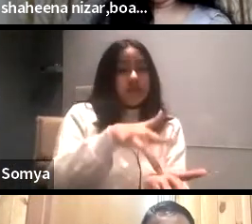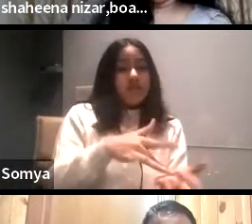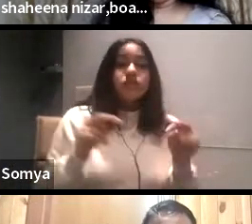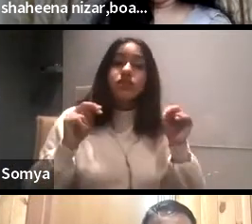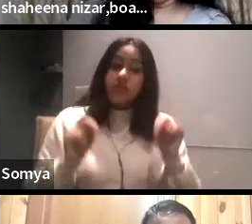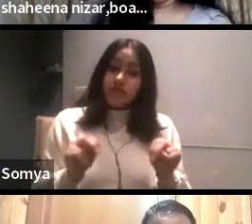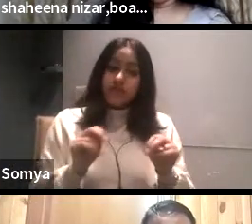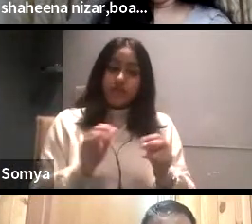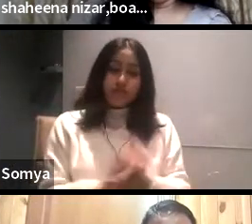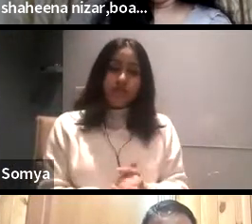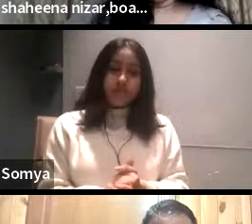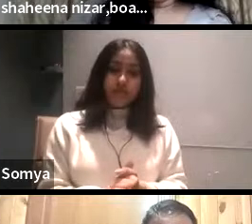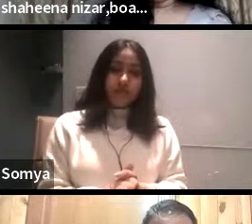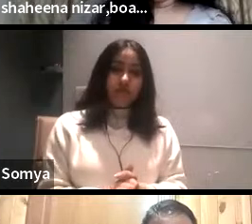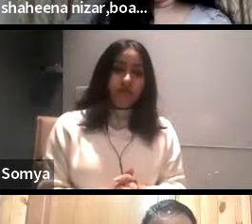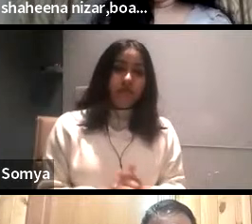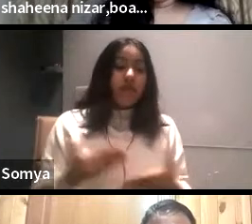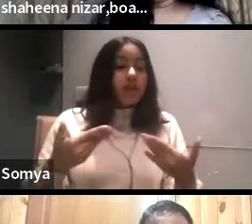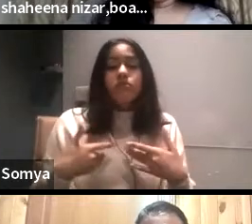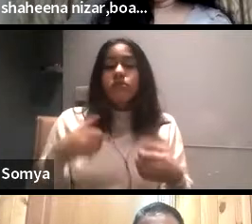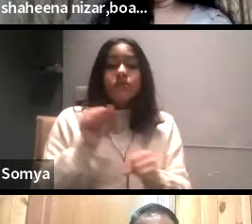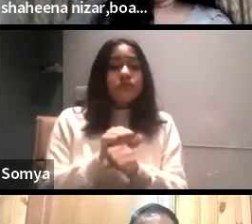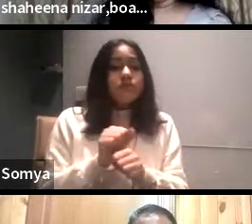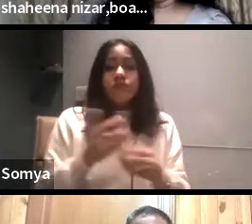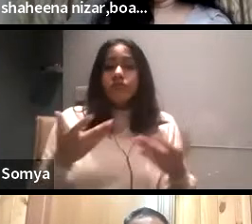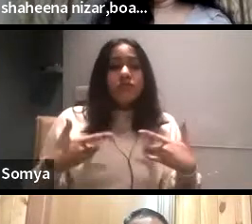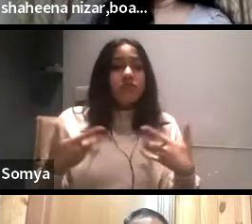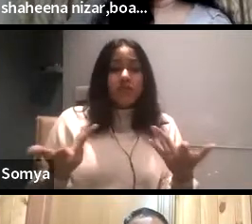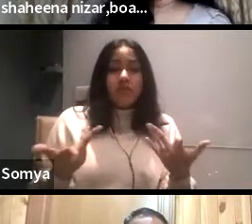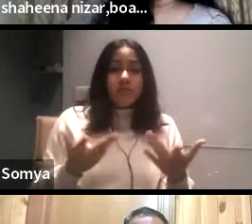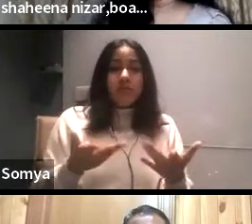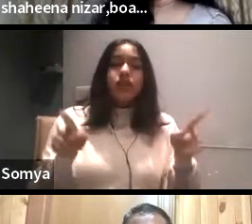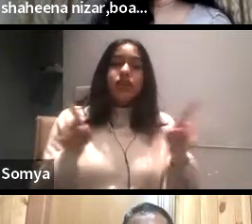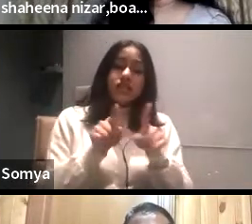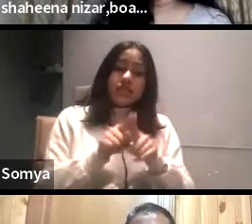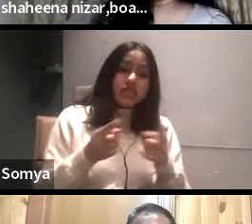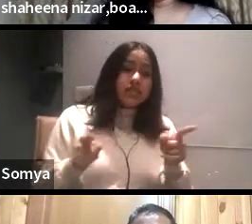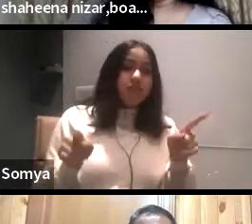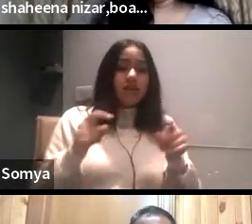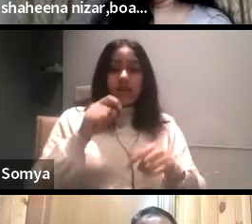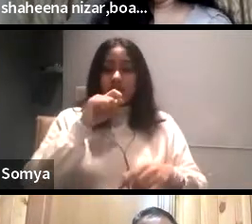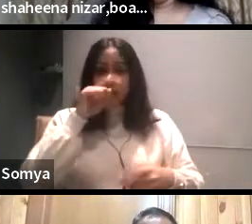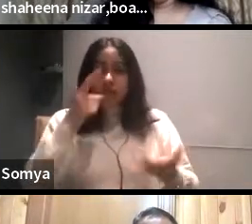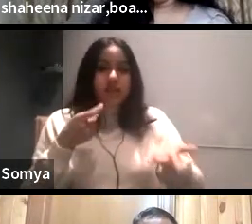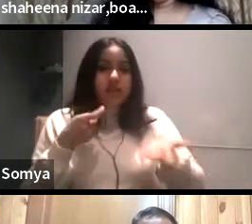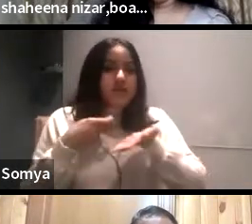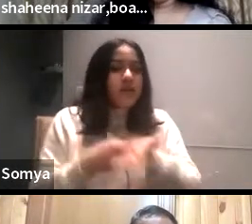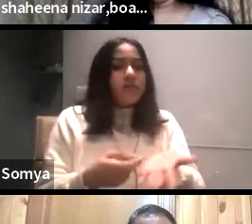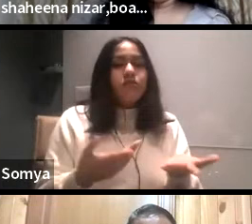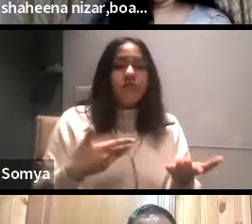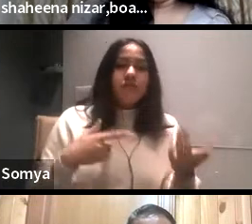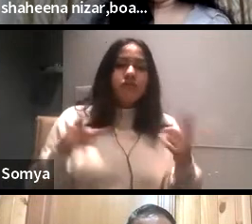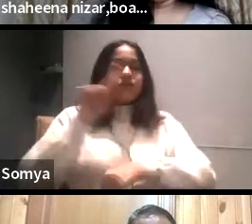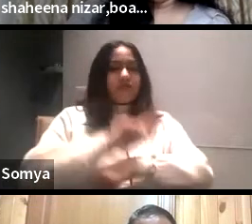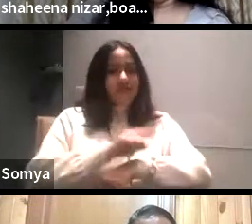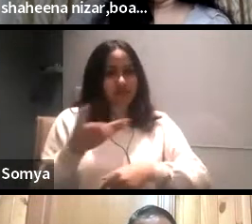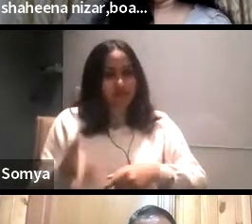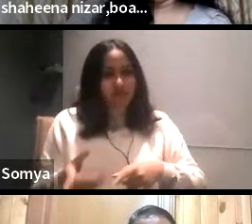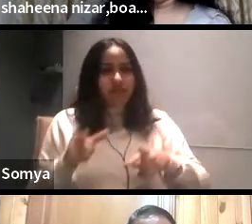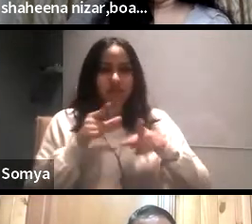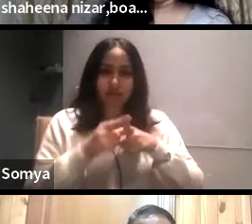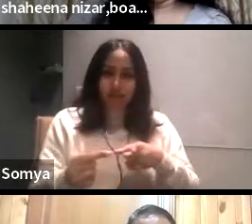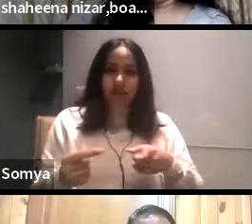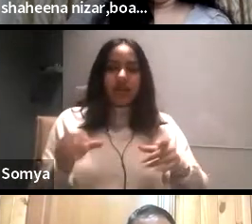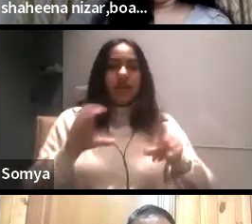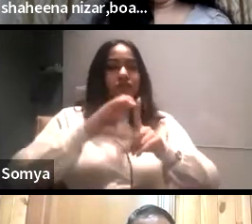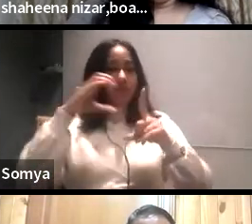little bit about my work at Rangam. I call this empathy drives innovation every single day. And through this empathetic